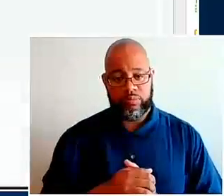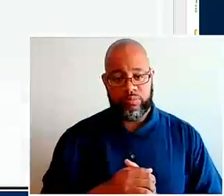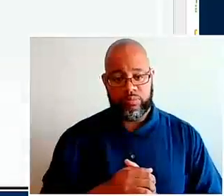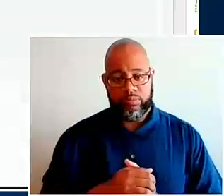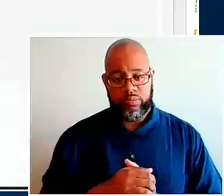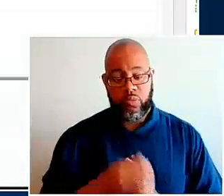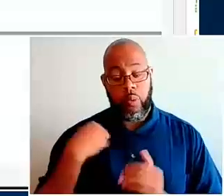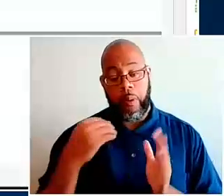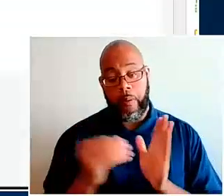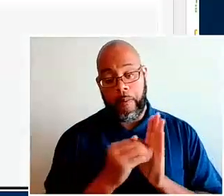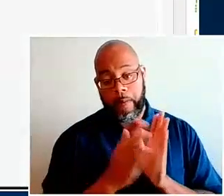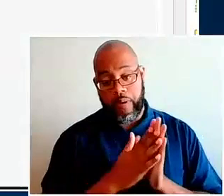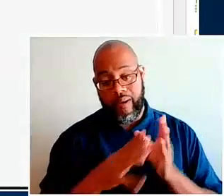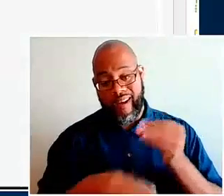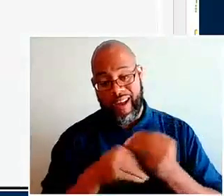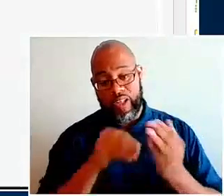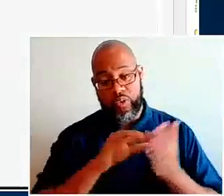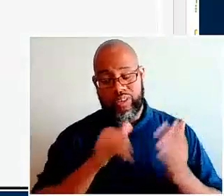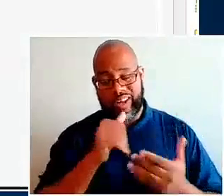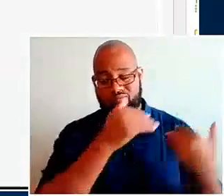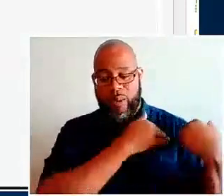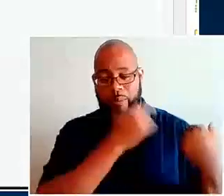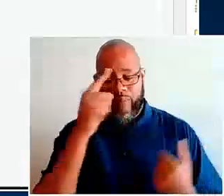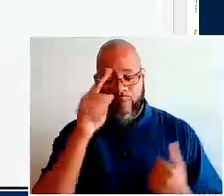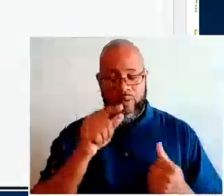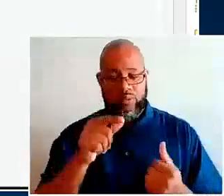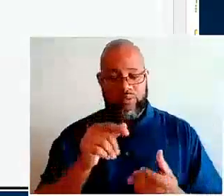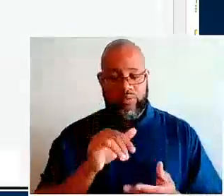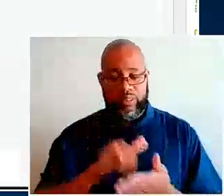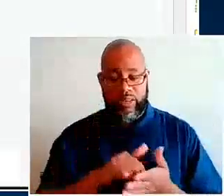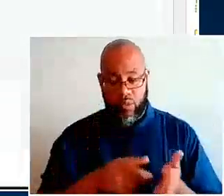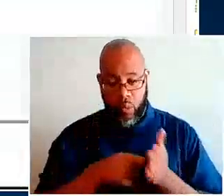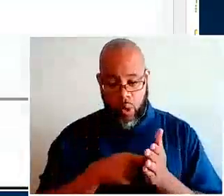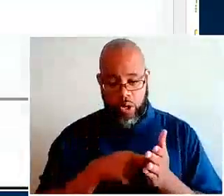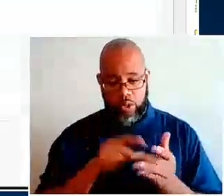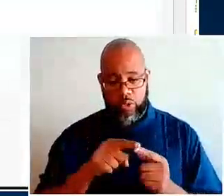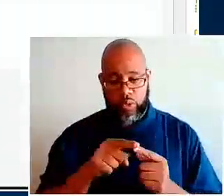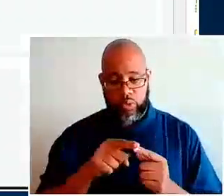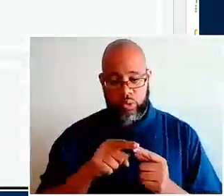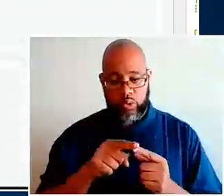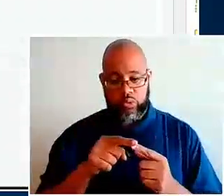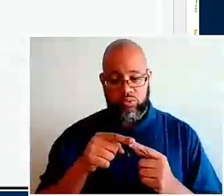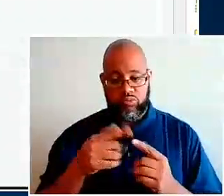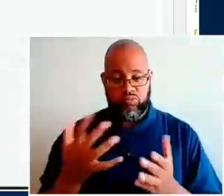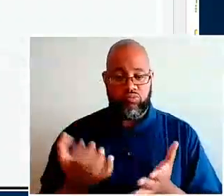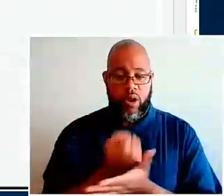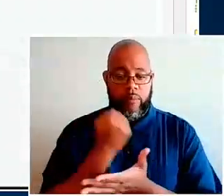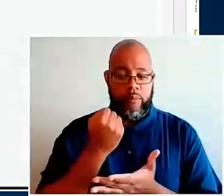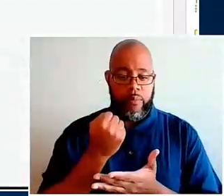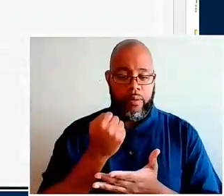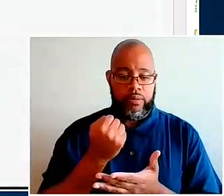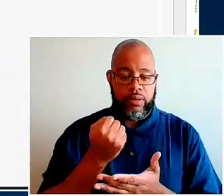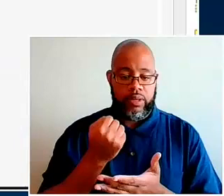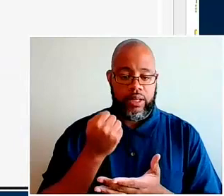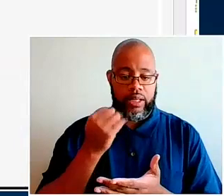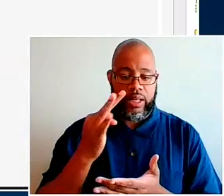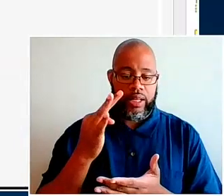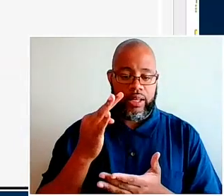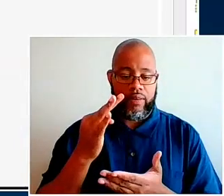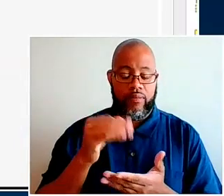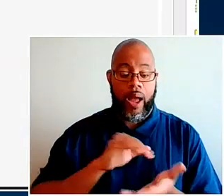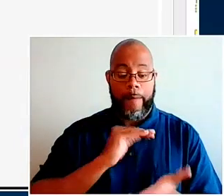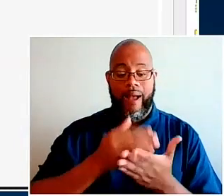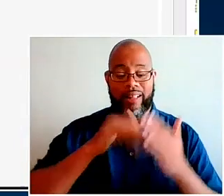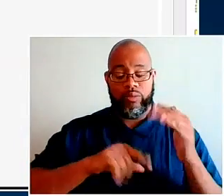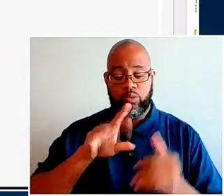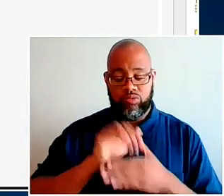there, added that a student is not liable for and the institution is not required to attempt recovery of a direct loan overpayment if the amount is less than $100 and is